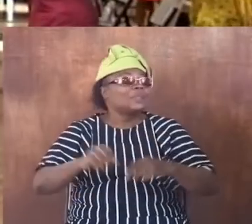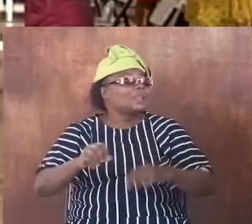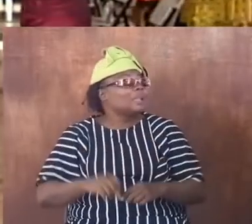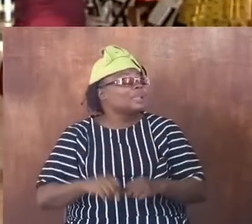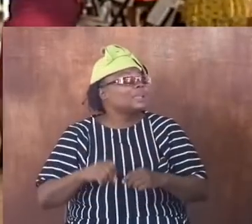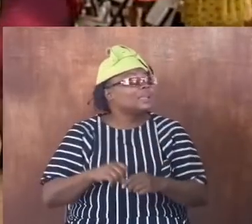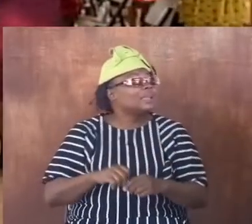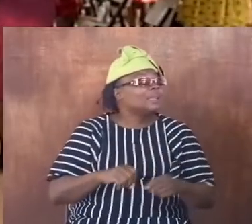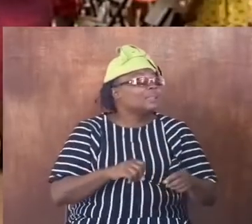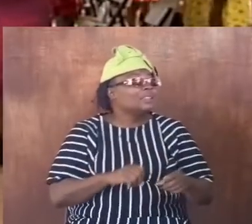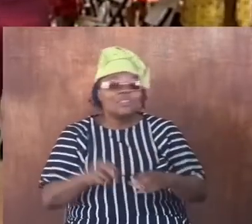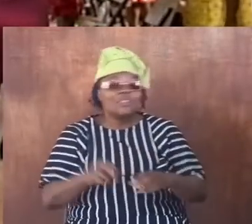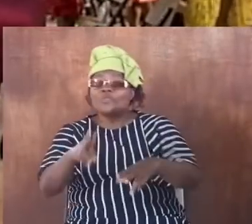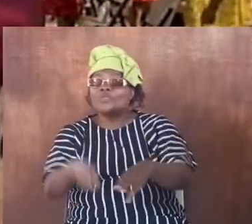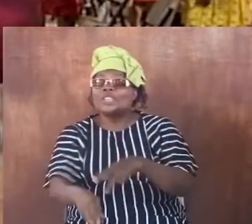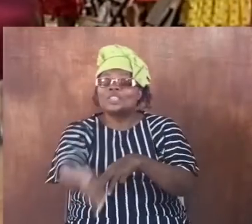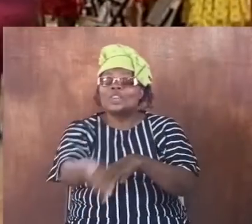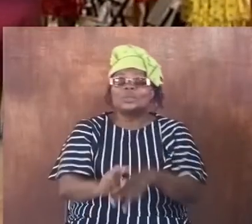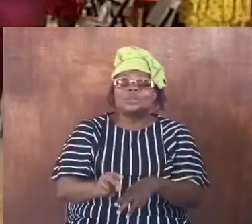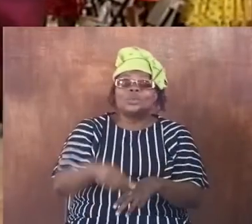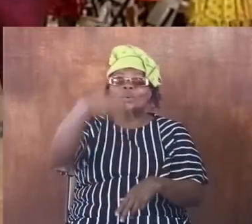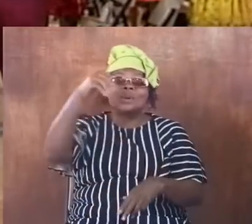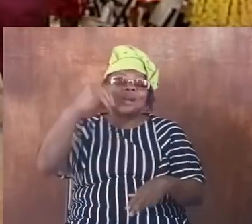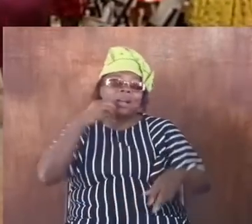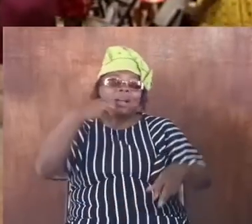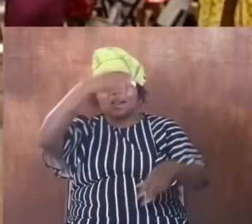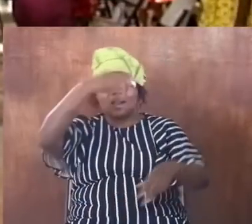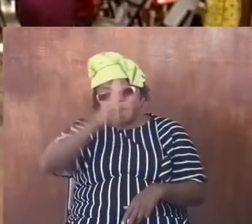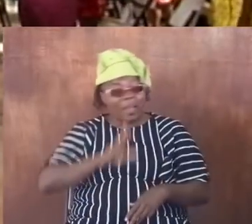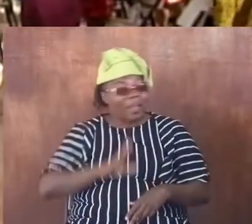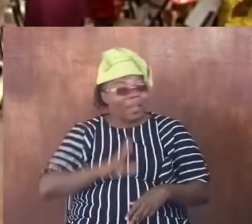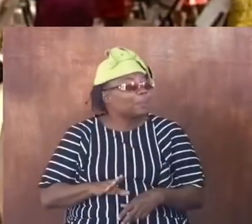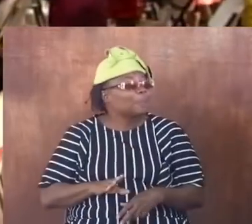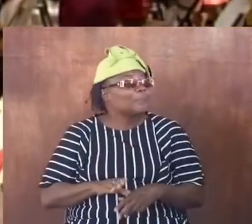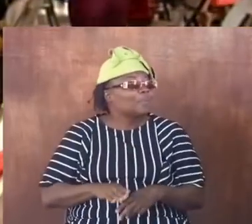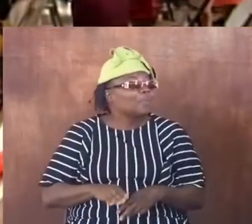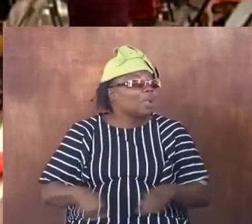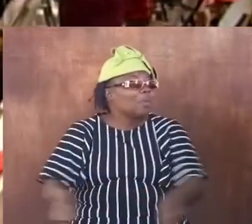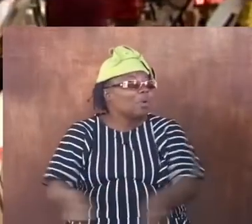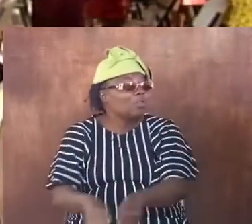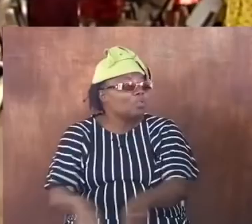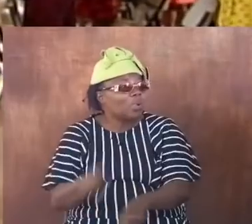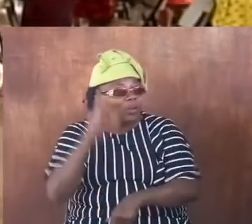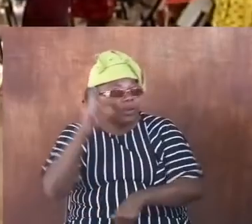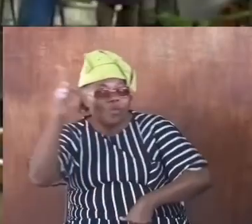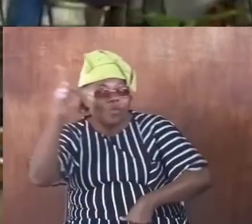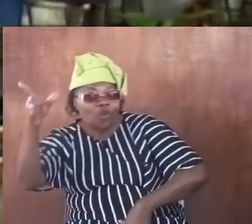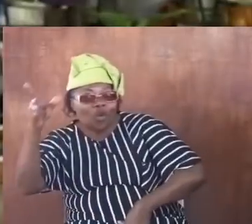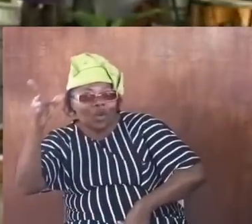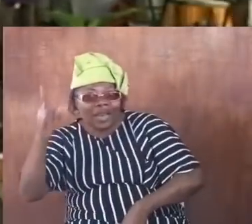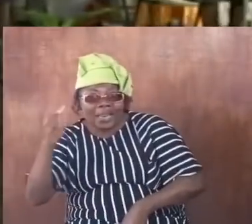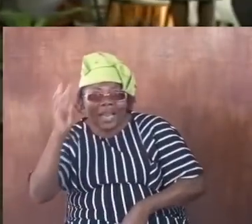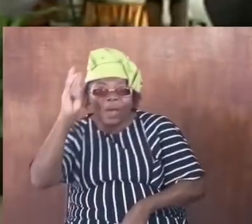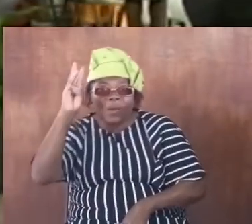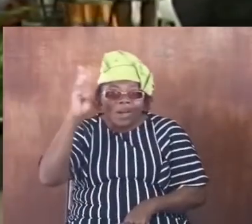yes rejoicing back to God. I said I look down the